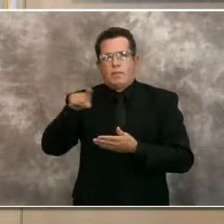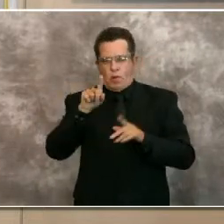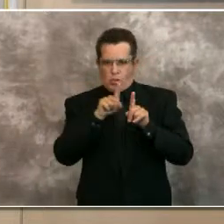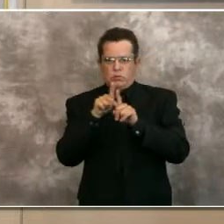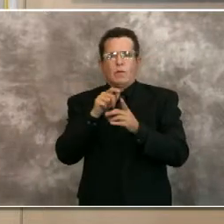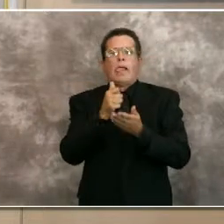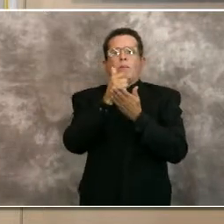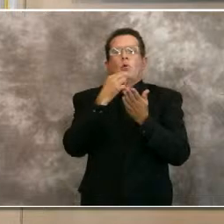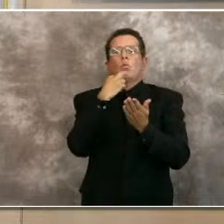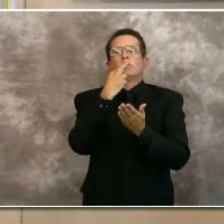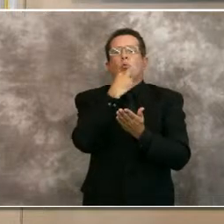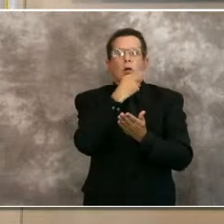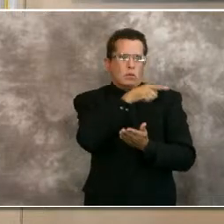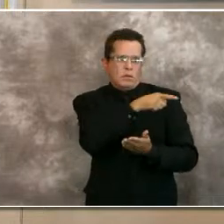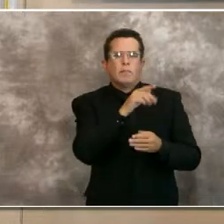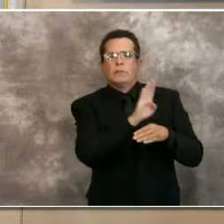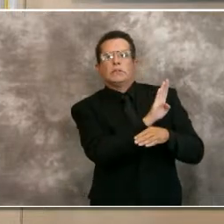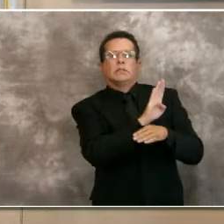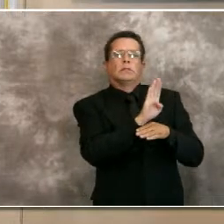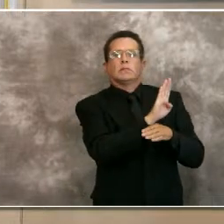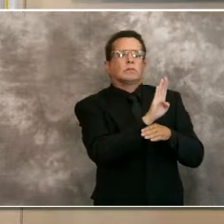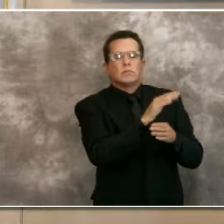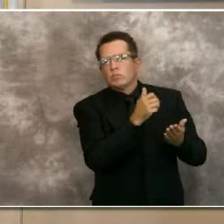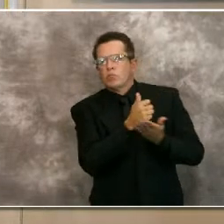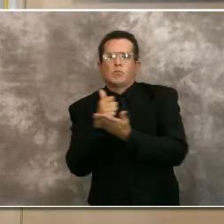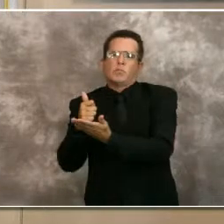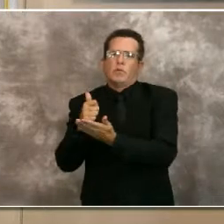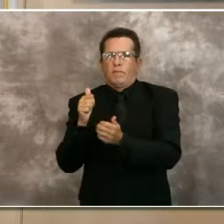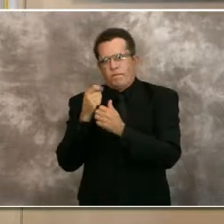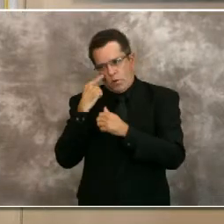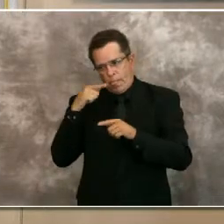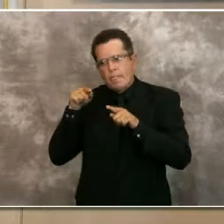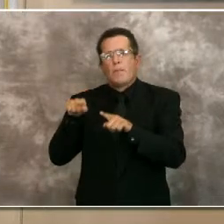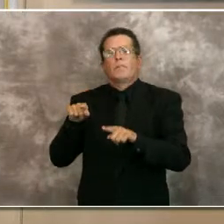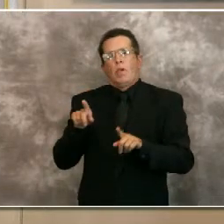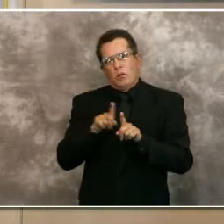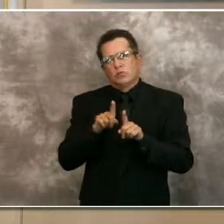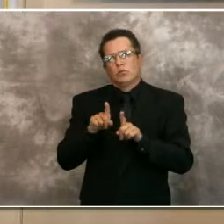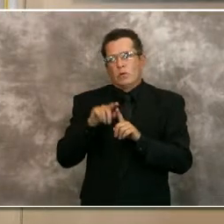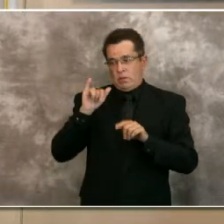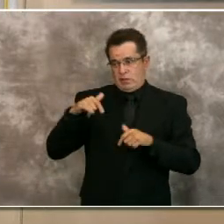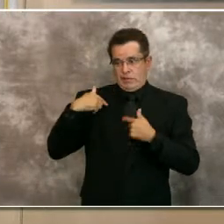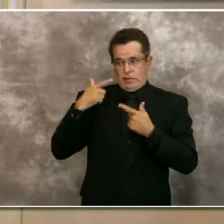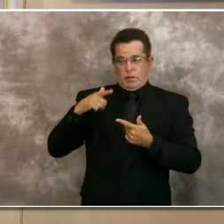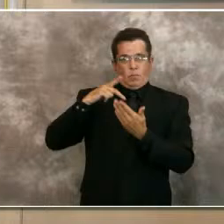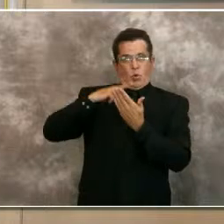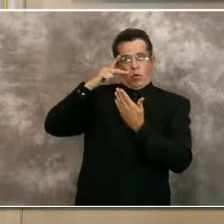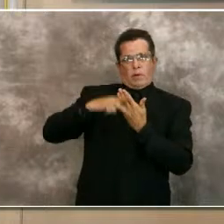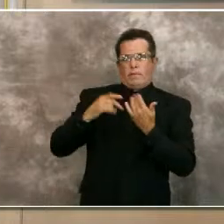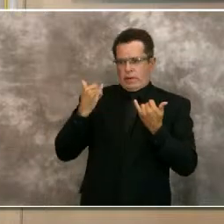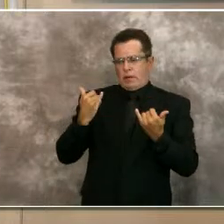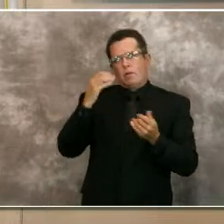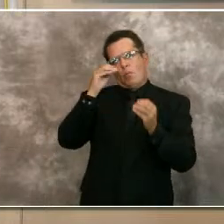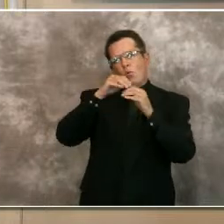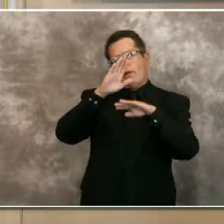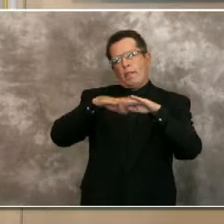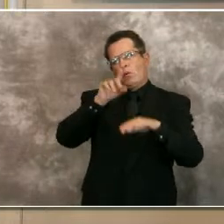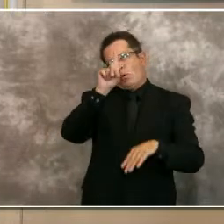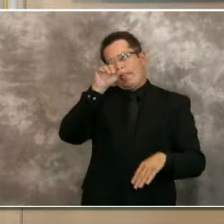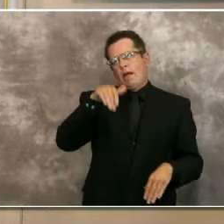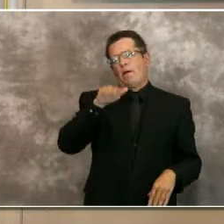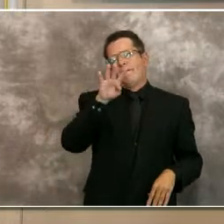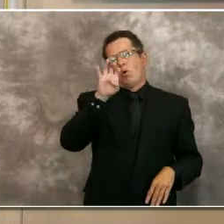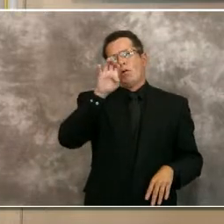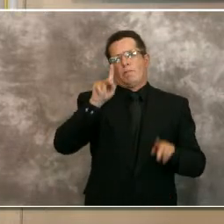economically from the stay-at-home orders. Since the program started, we have signed up more than 1,400